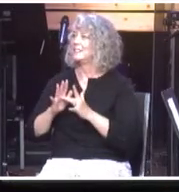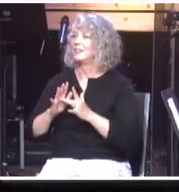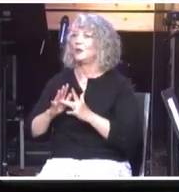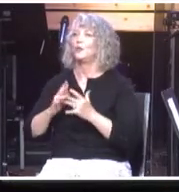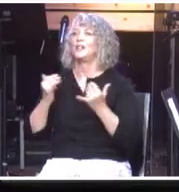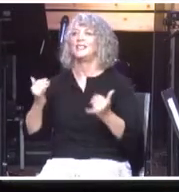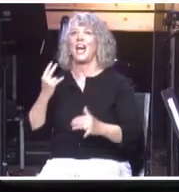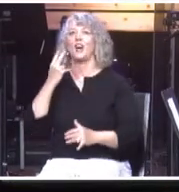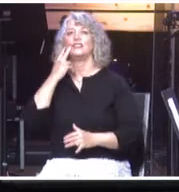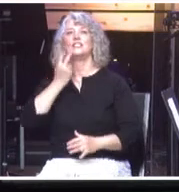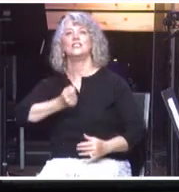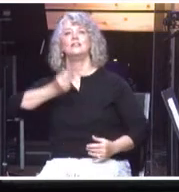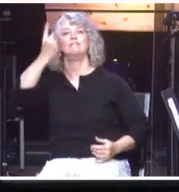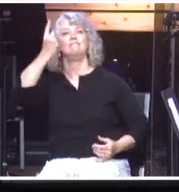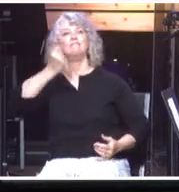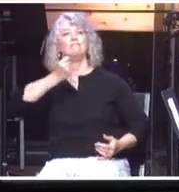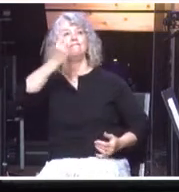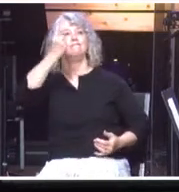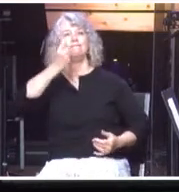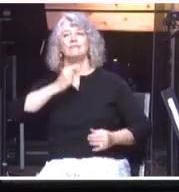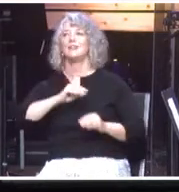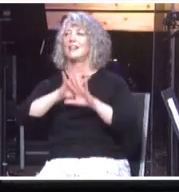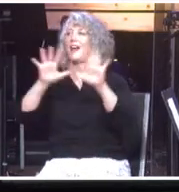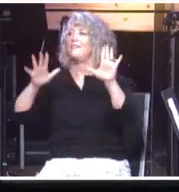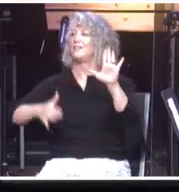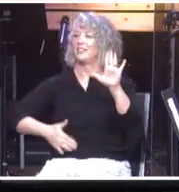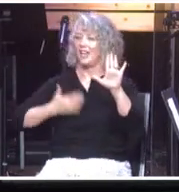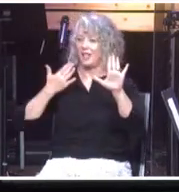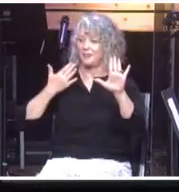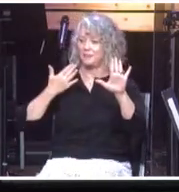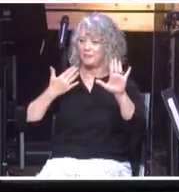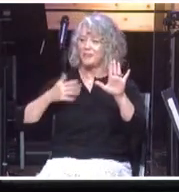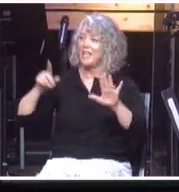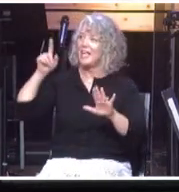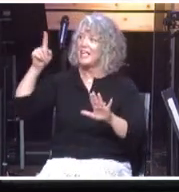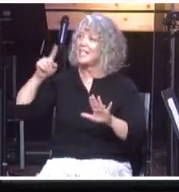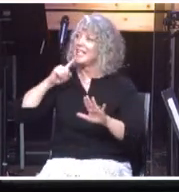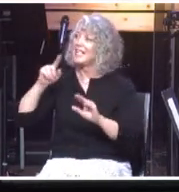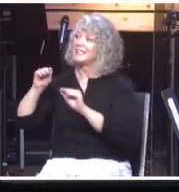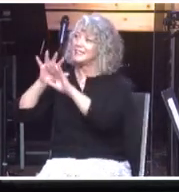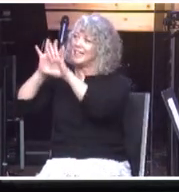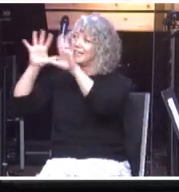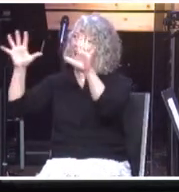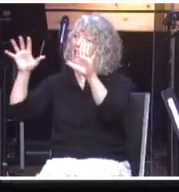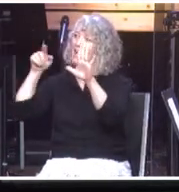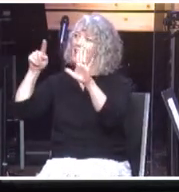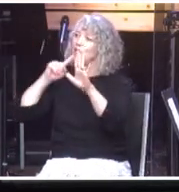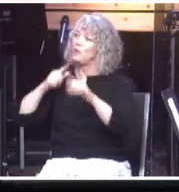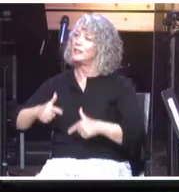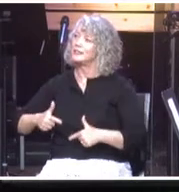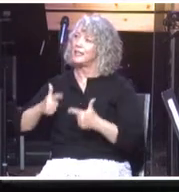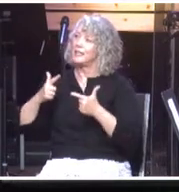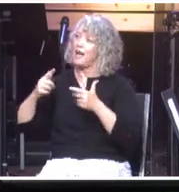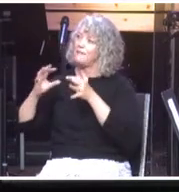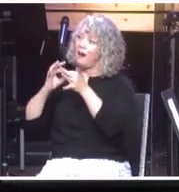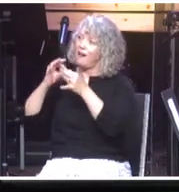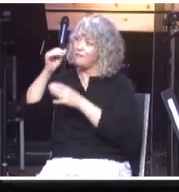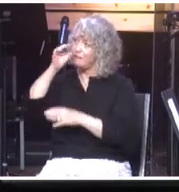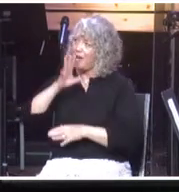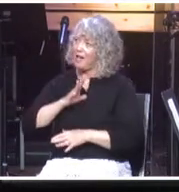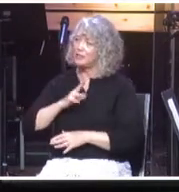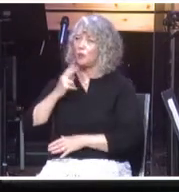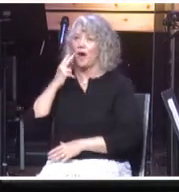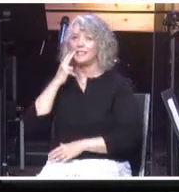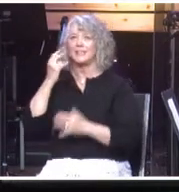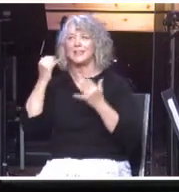Again, Alexander McLaren points this out. In communion with him who is the light, as well as the life of men, we see a whole universe of